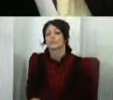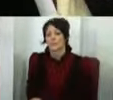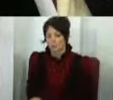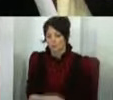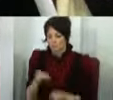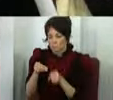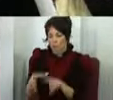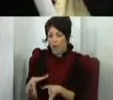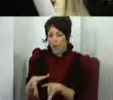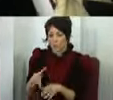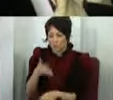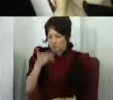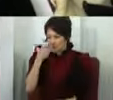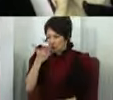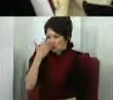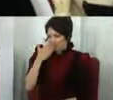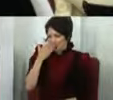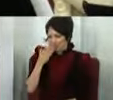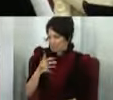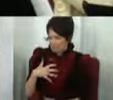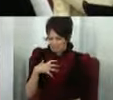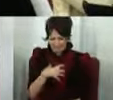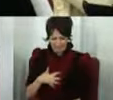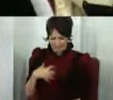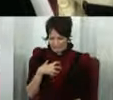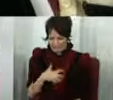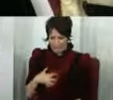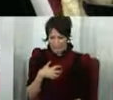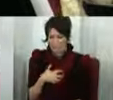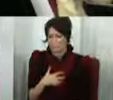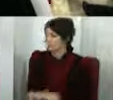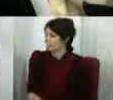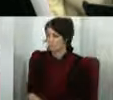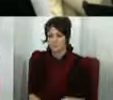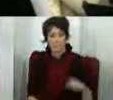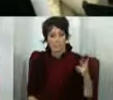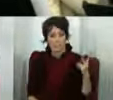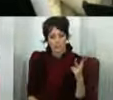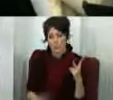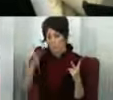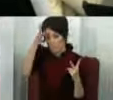homophobes. Ew! I let Joseph and Sasha in.